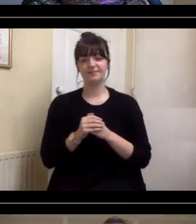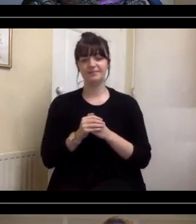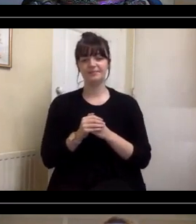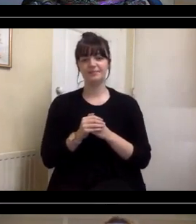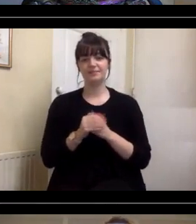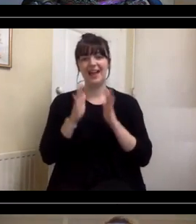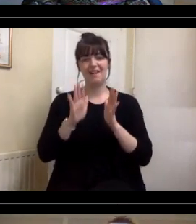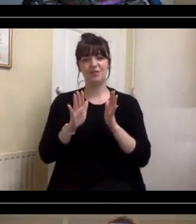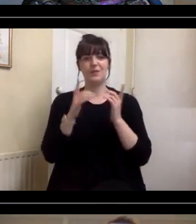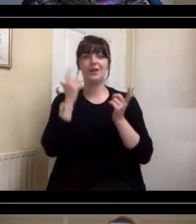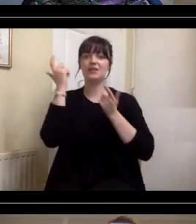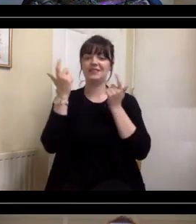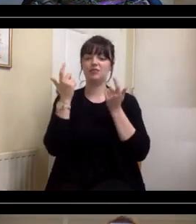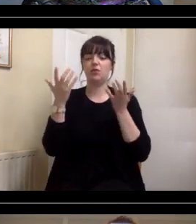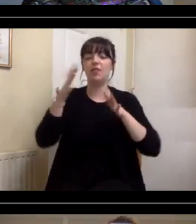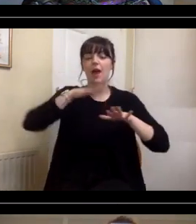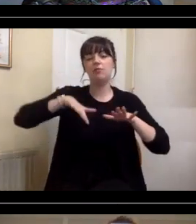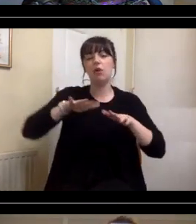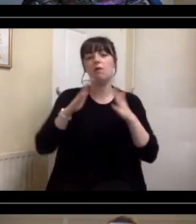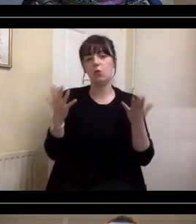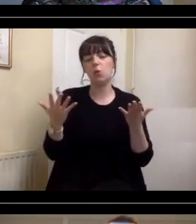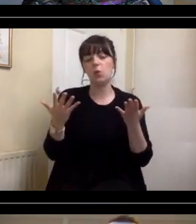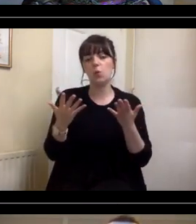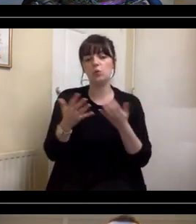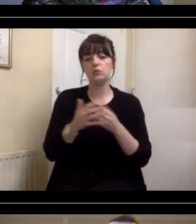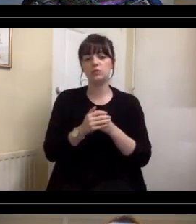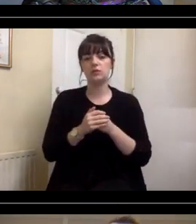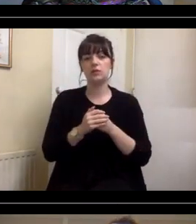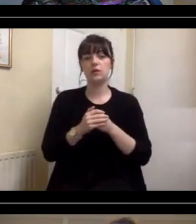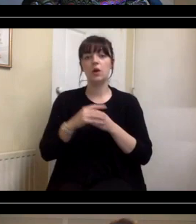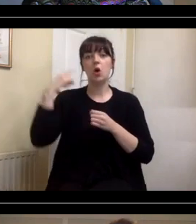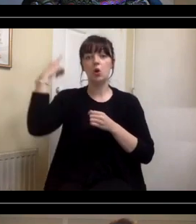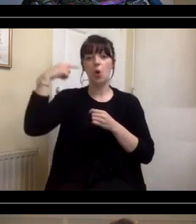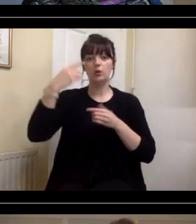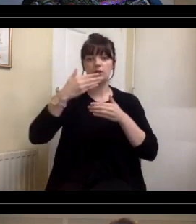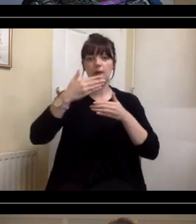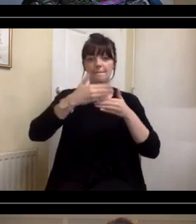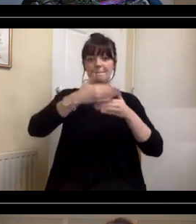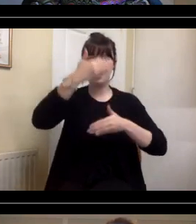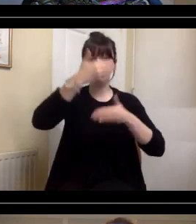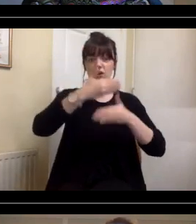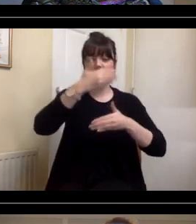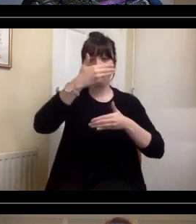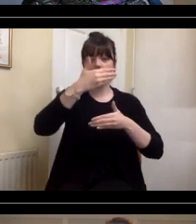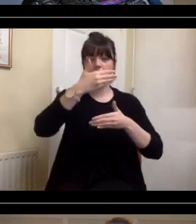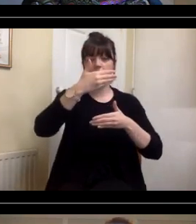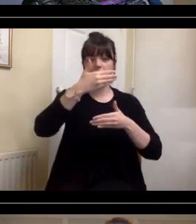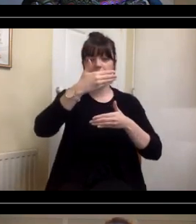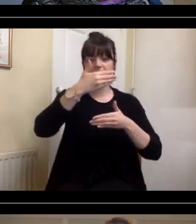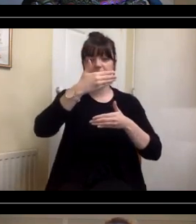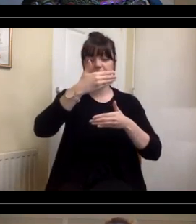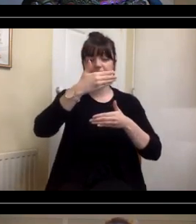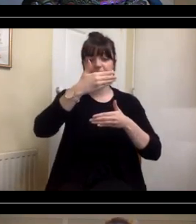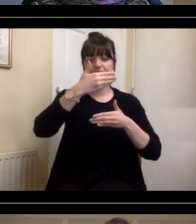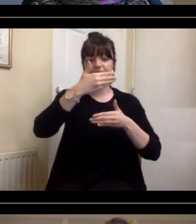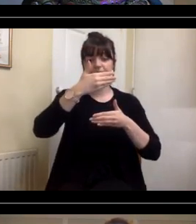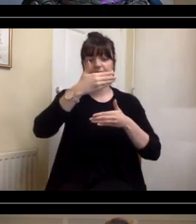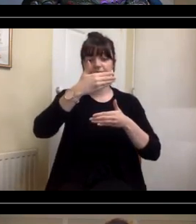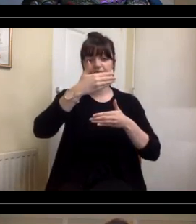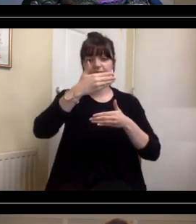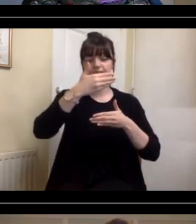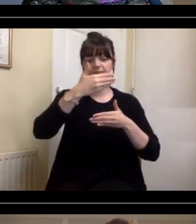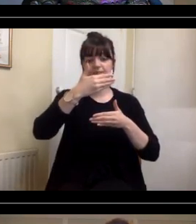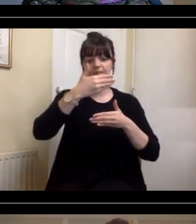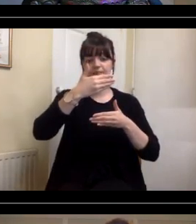take consideration of that. And the noise barrier size and location will be determined by, the noise modelling,